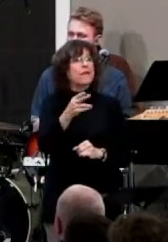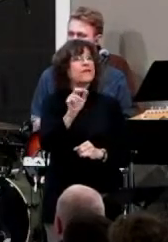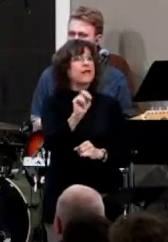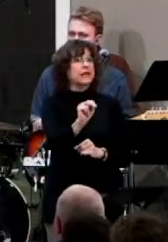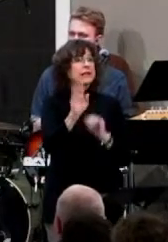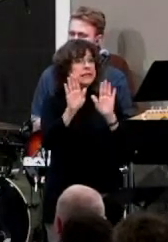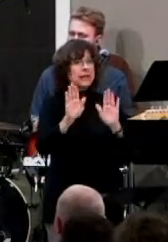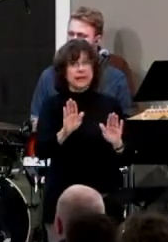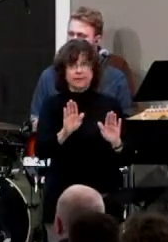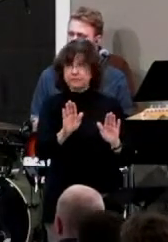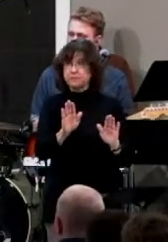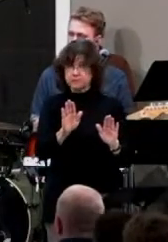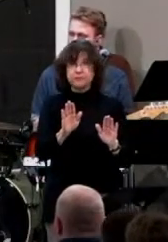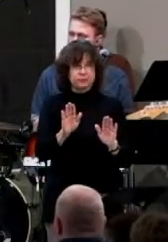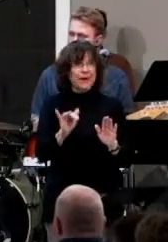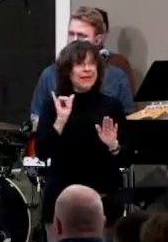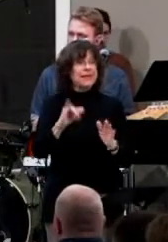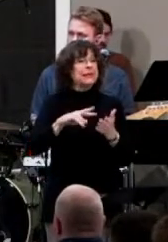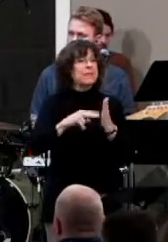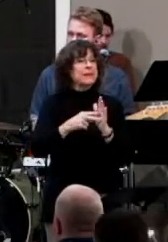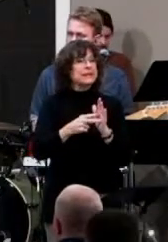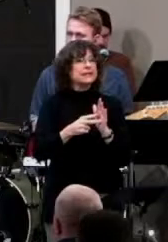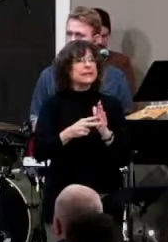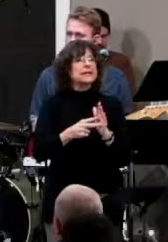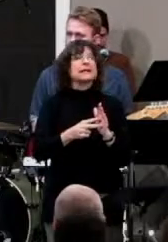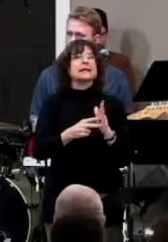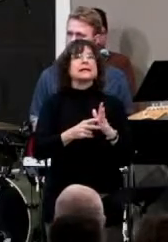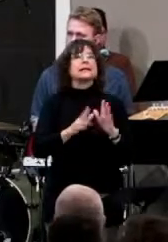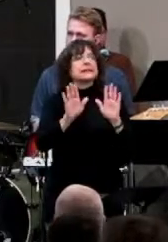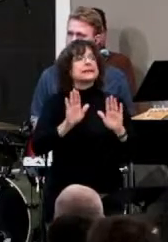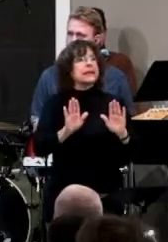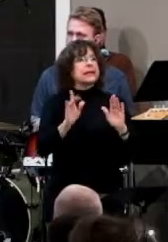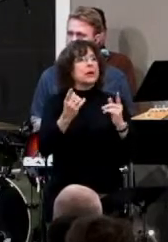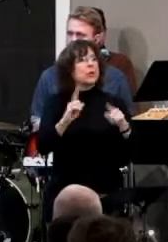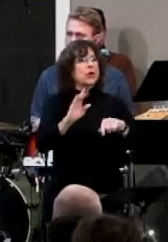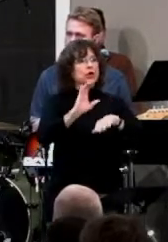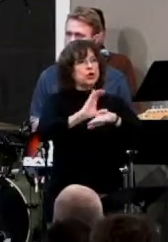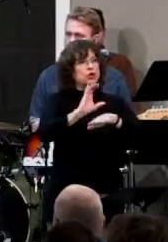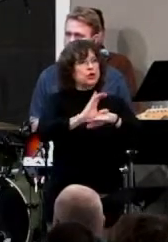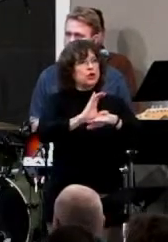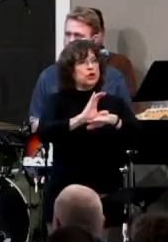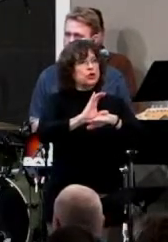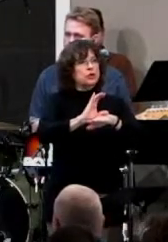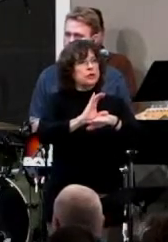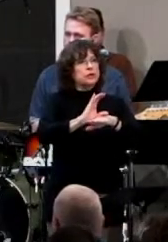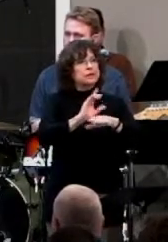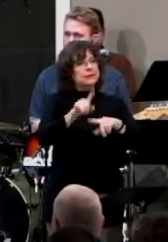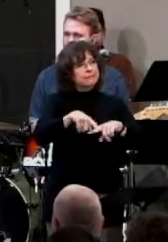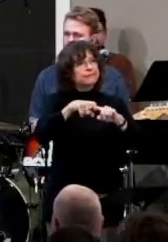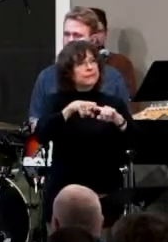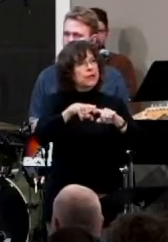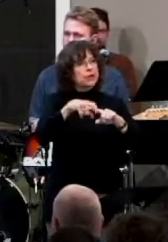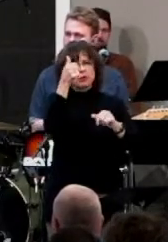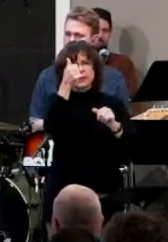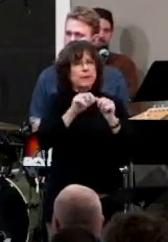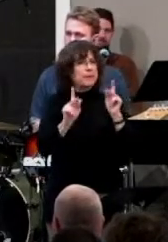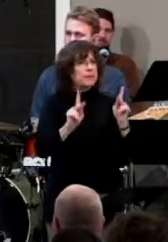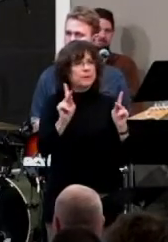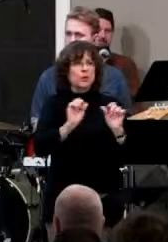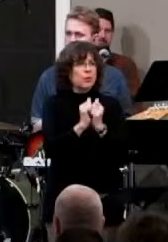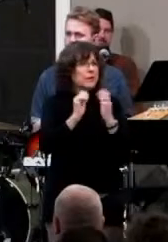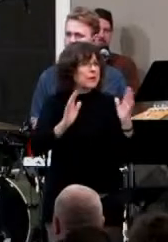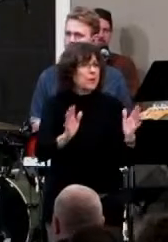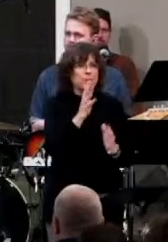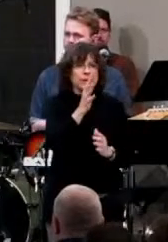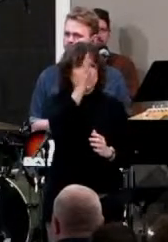It's a Sunday where the church just kind of pauses to remember the fatherless. those who don't have parents. And you're going to